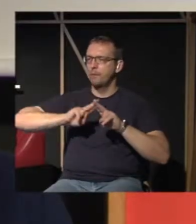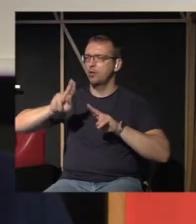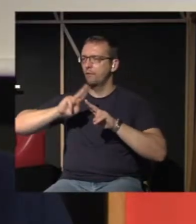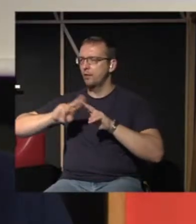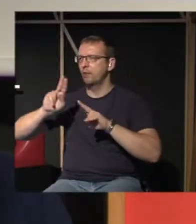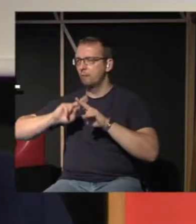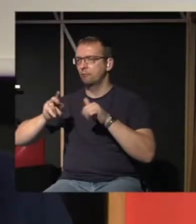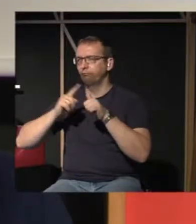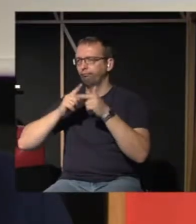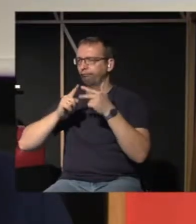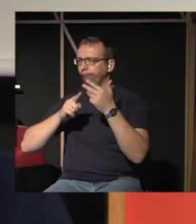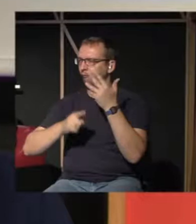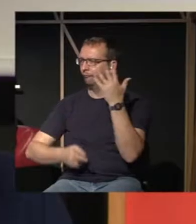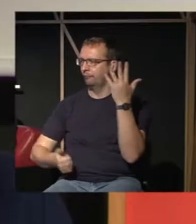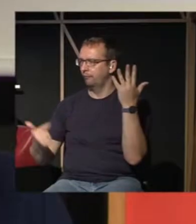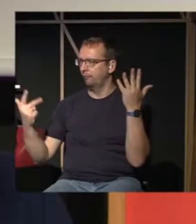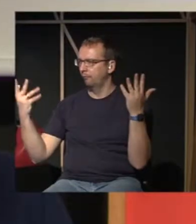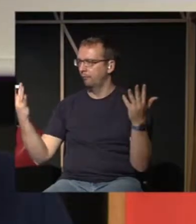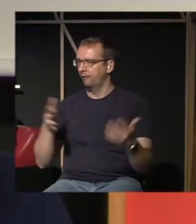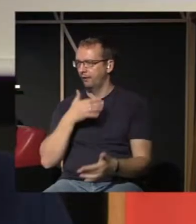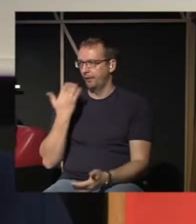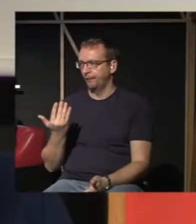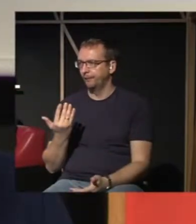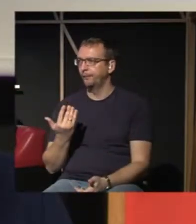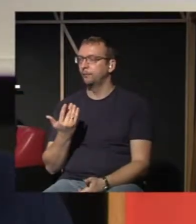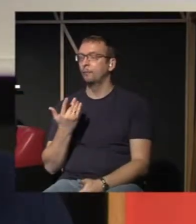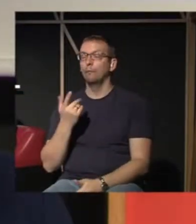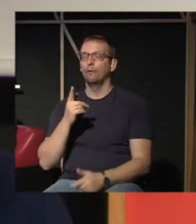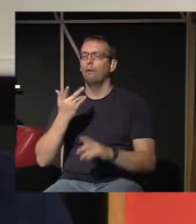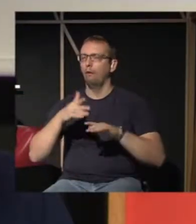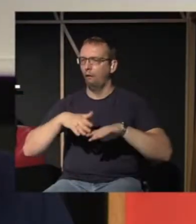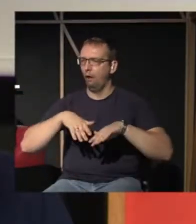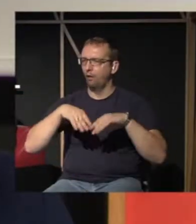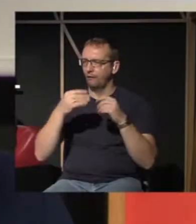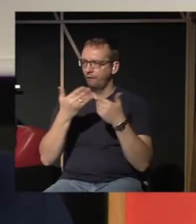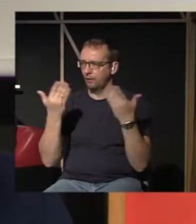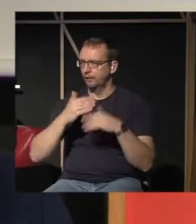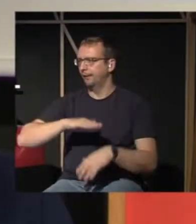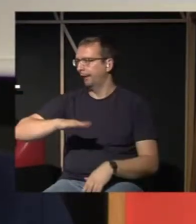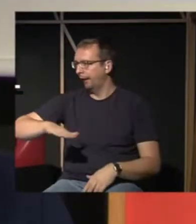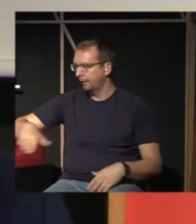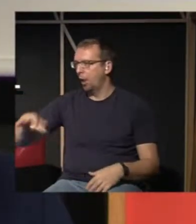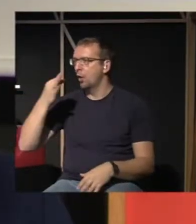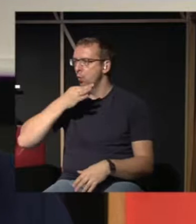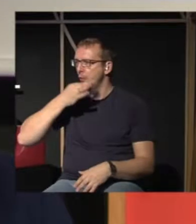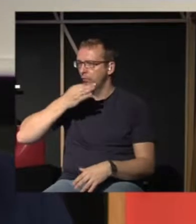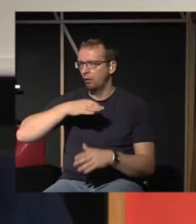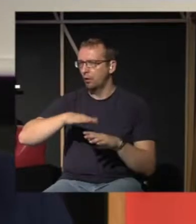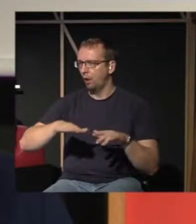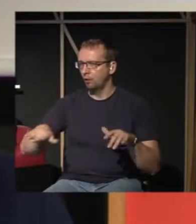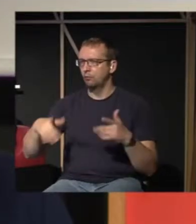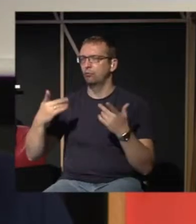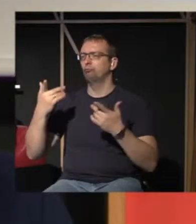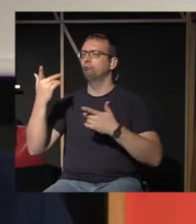level, signage, whatever you can think of where colourblindness was affected is in that document. And if you haven't seen it yet, it's now